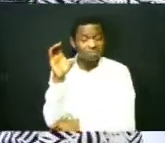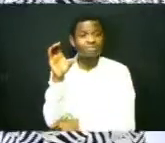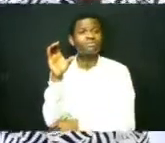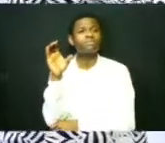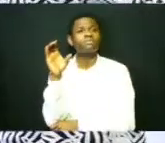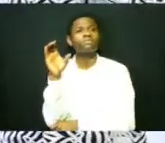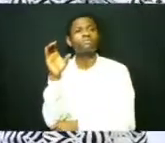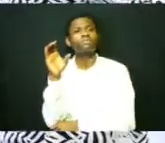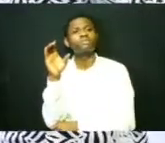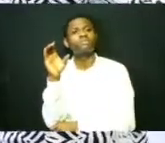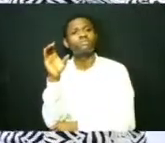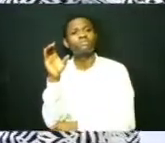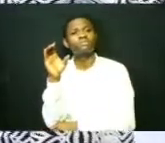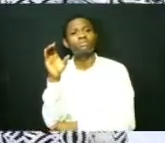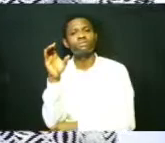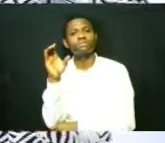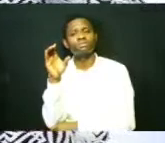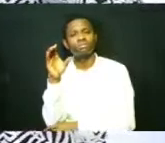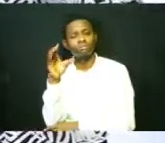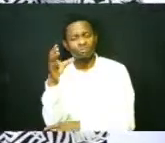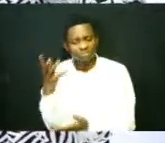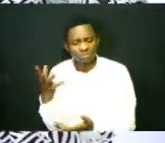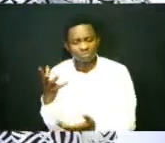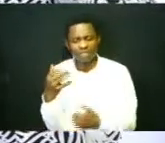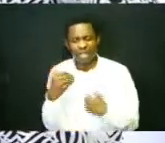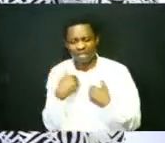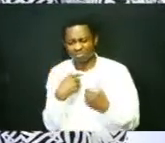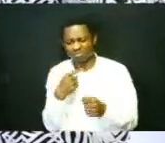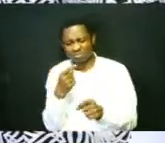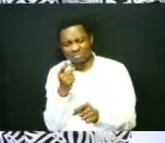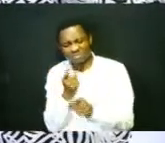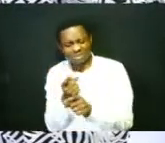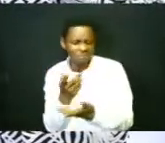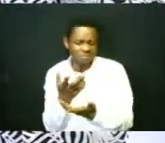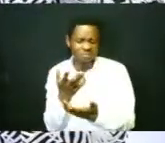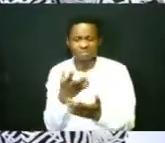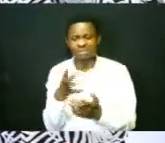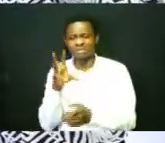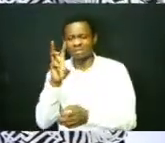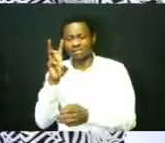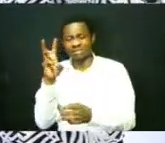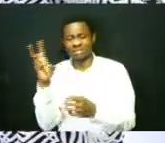Christmas, and having just 6 days to end the year